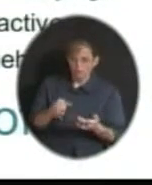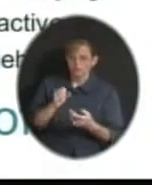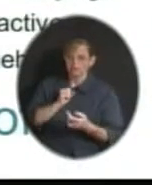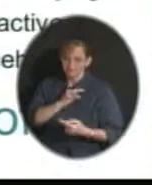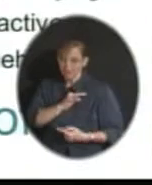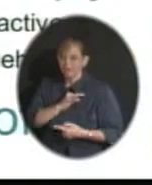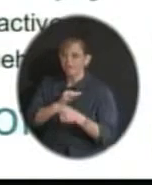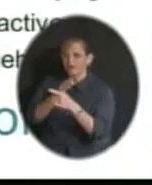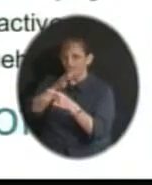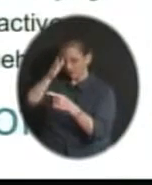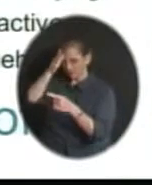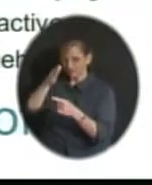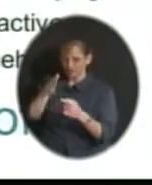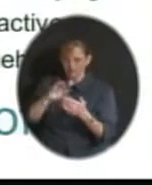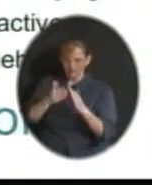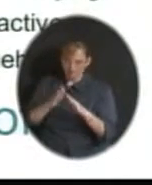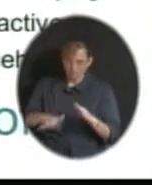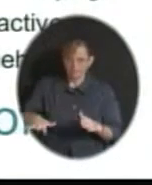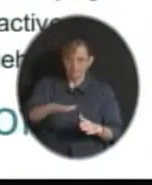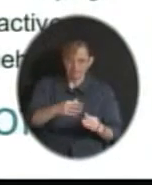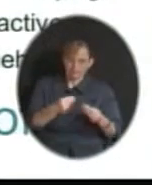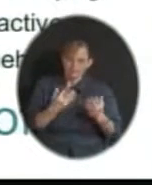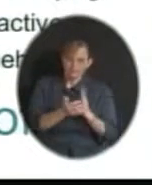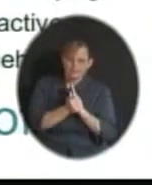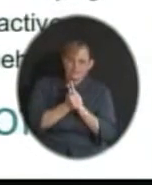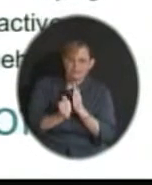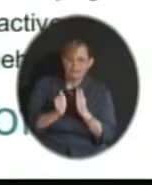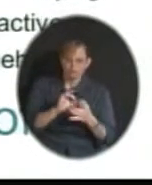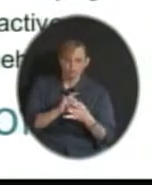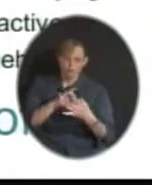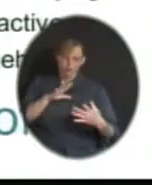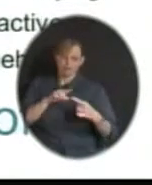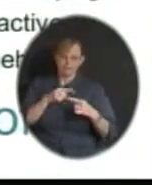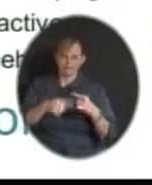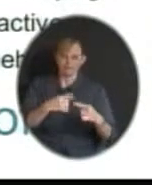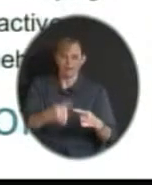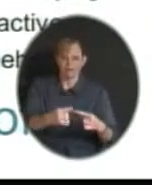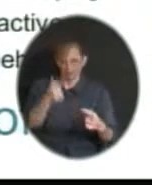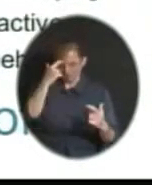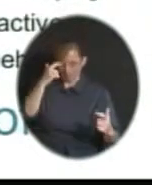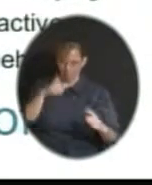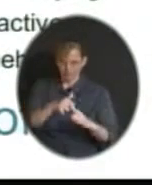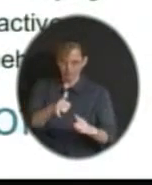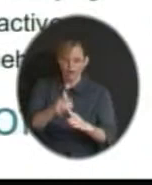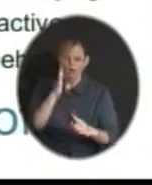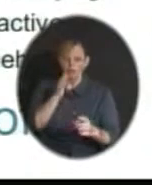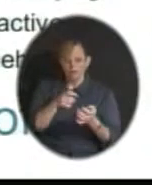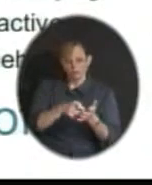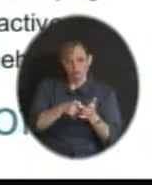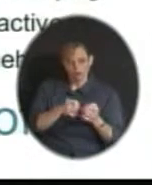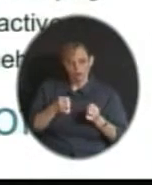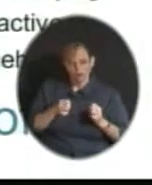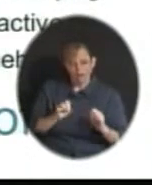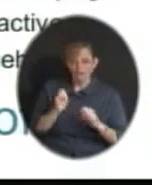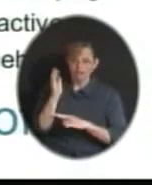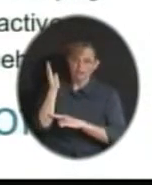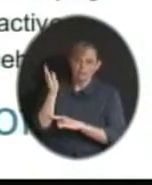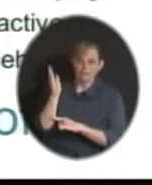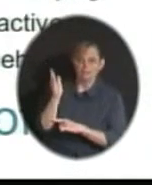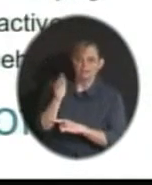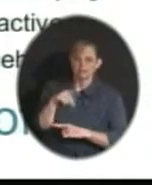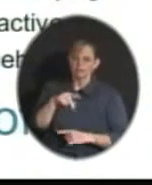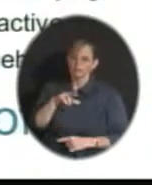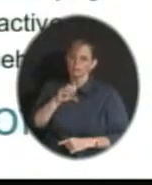and our community the skills in order to break this cycle. And that's going to take some efforts and some presentations and some protocols and, again,